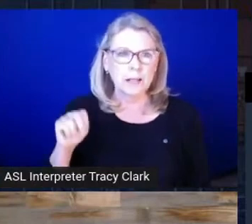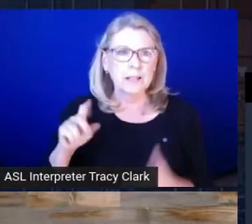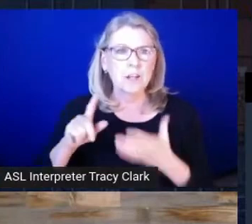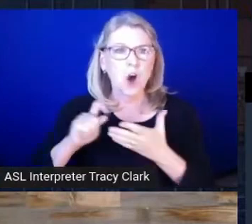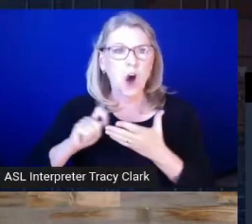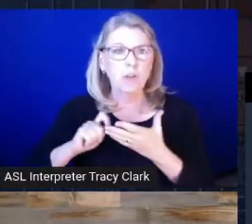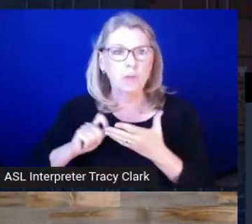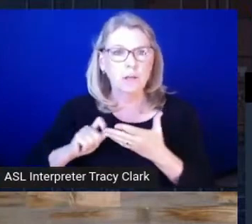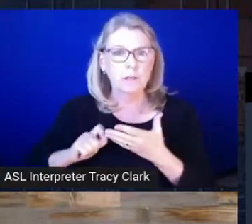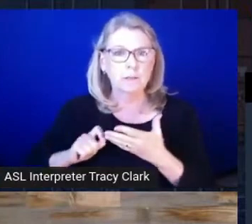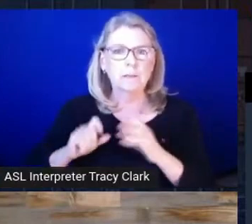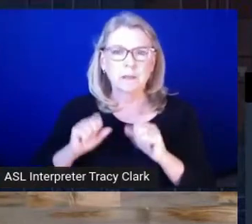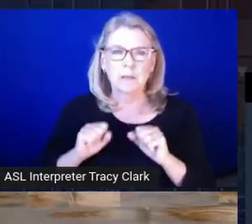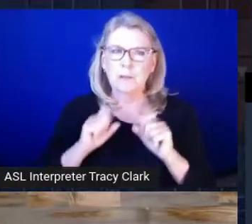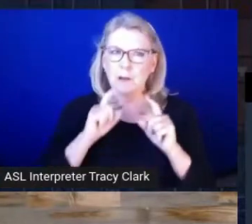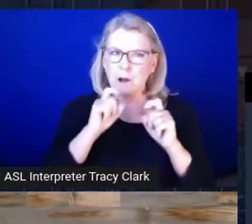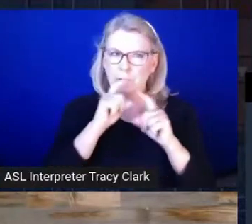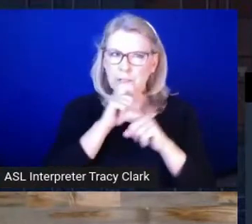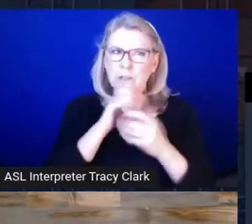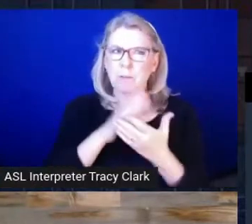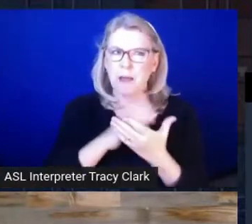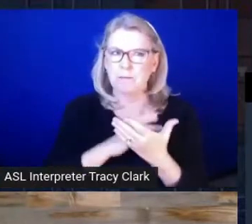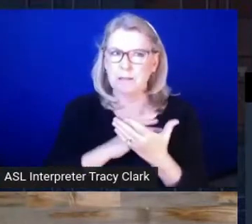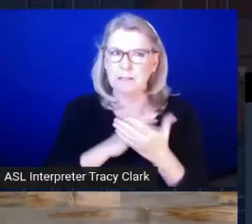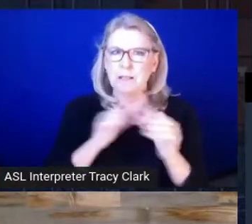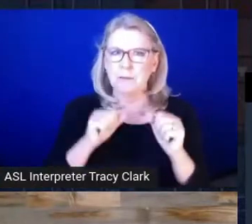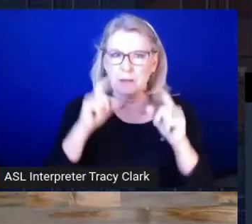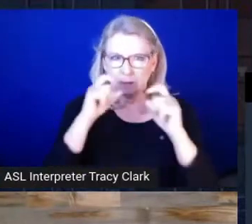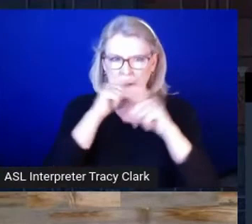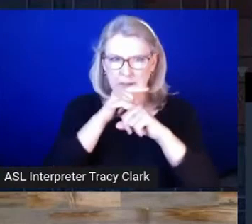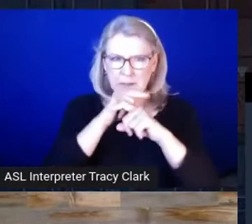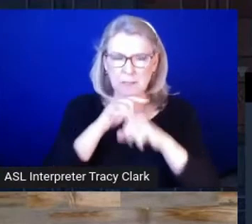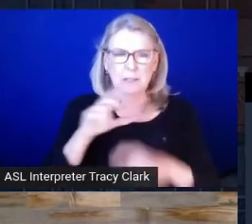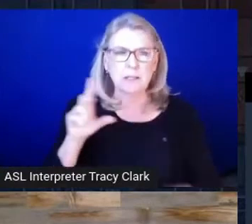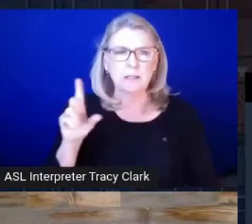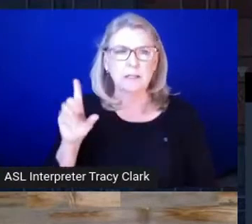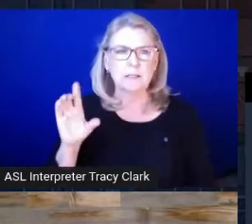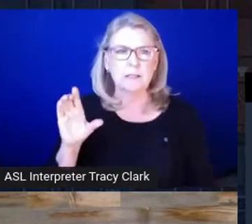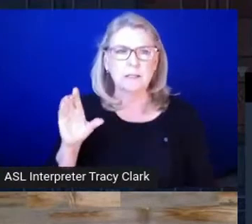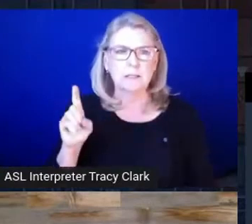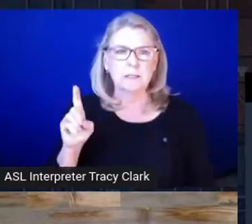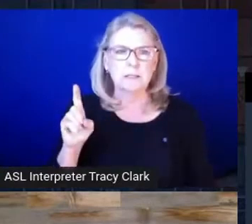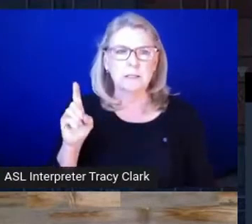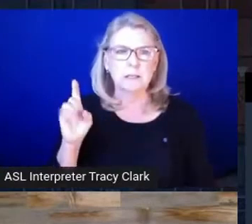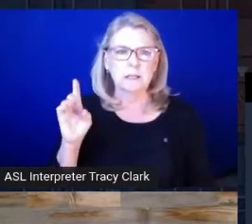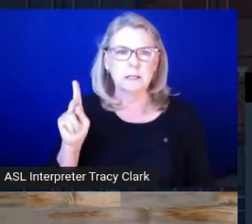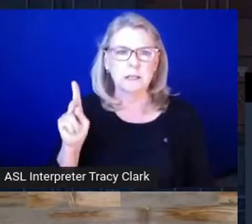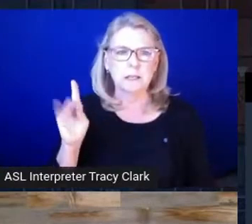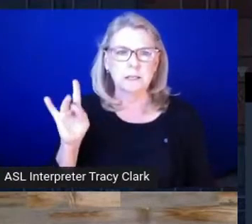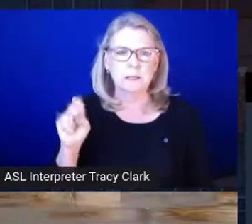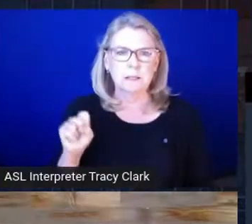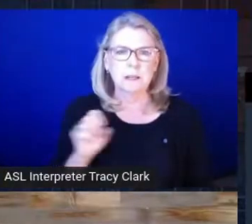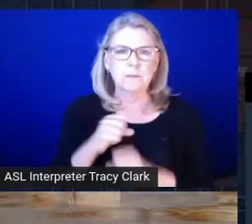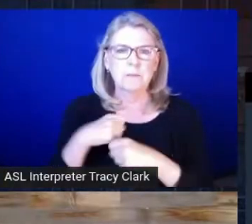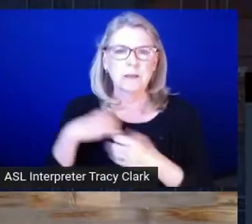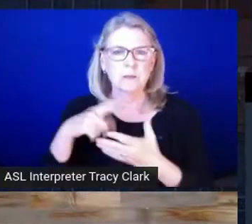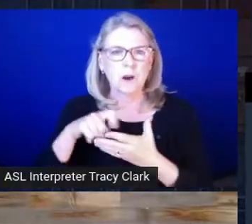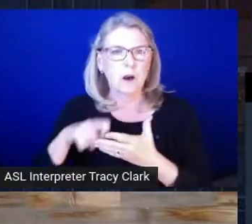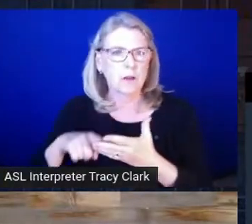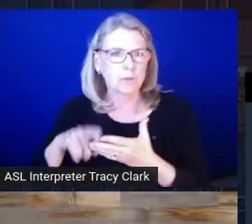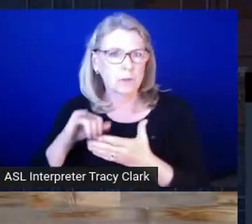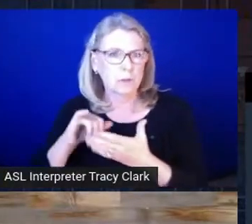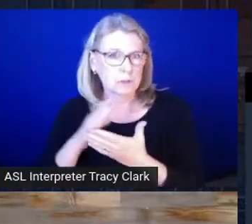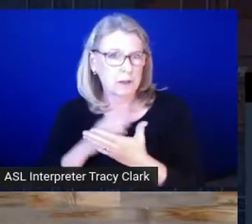task. CDK8s aims to make authoring those manifests simpler and more robust. And how does it do that? It does that